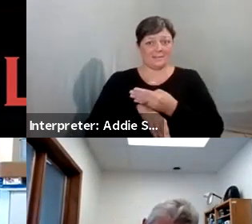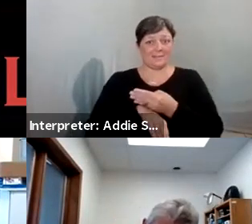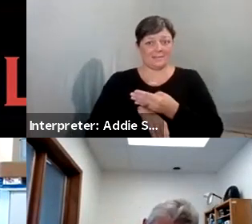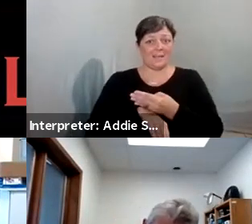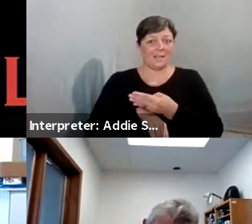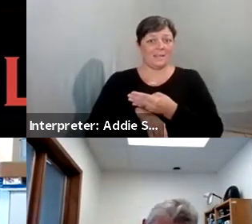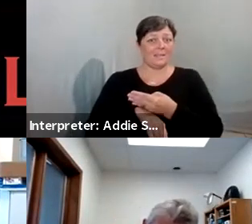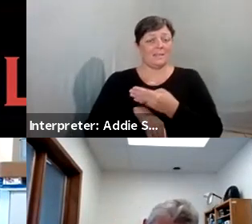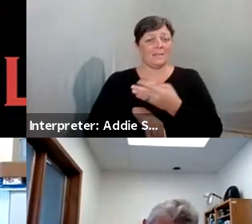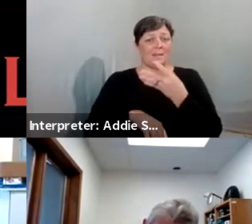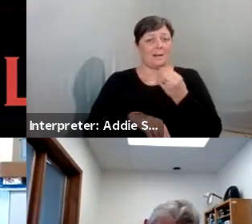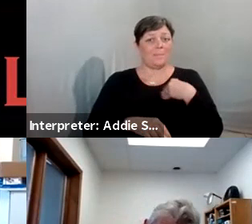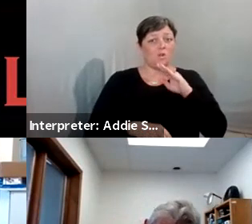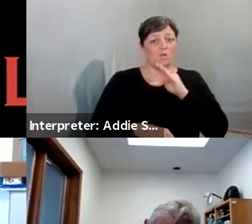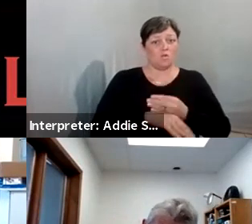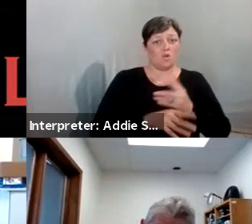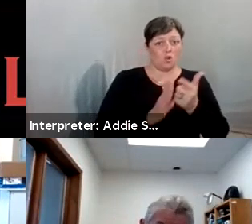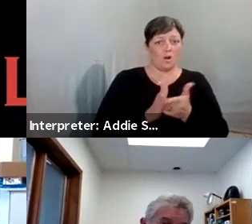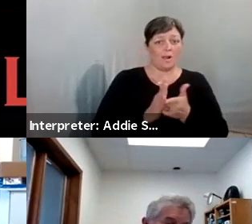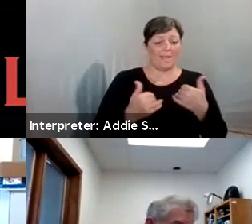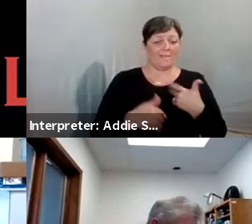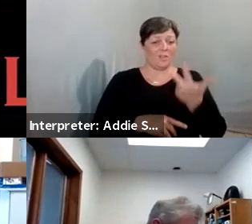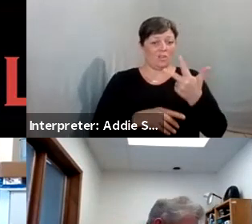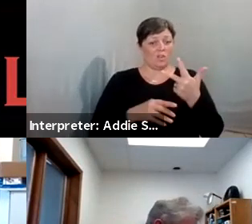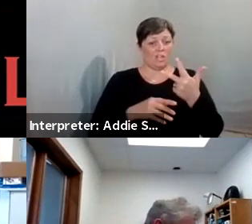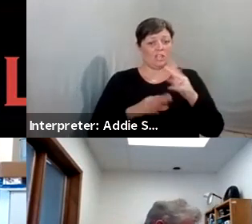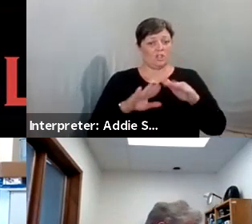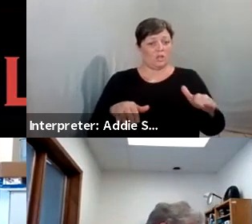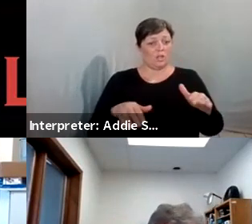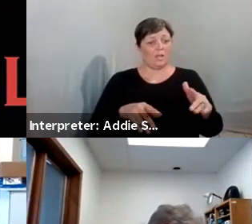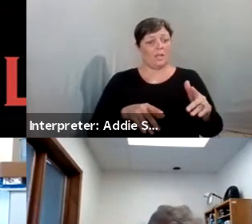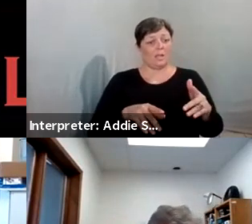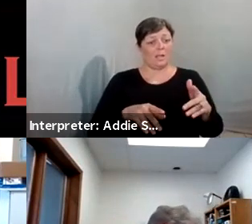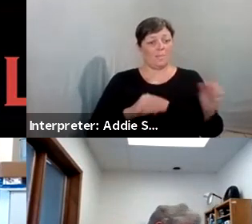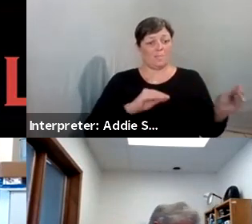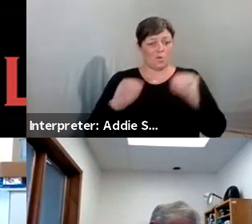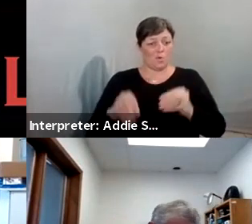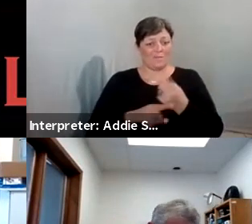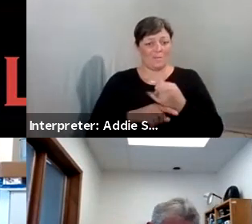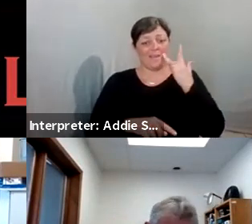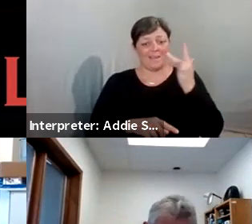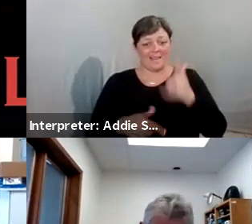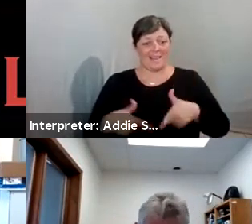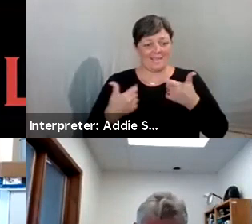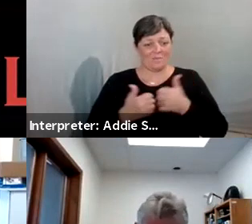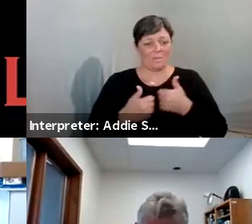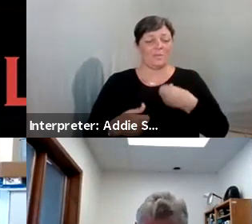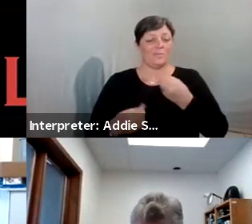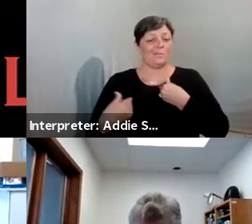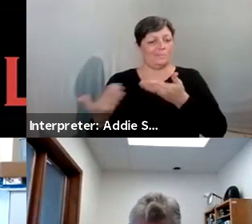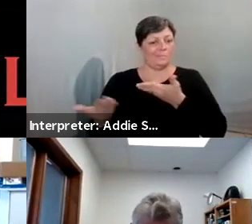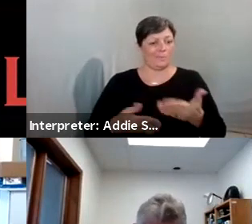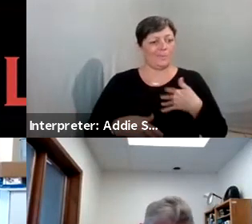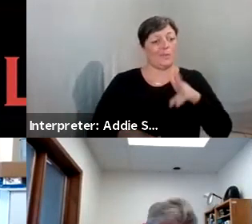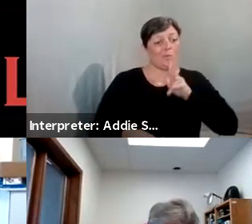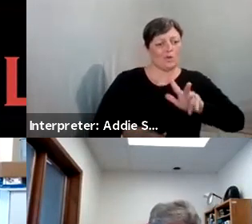my daughter-in-law and their 3 children moved from California, and they live with me now. So I've been bringing my 3-year-old granddaughter to work, which